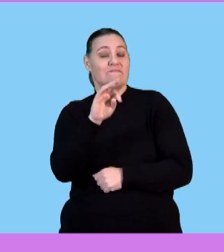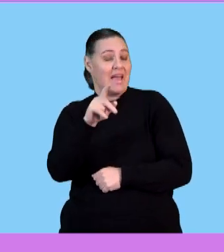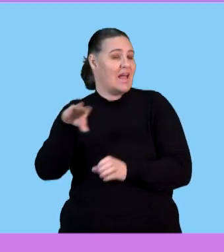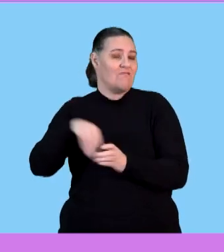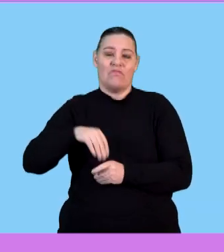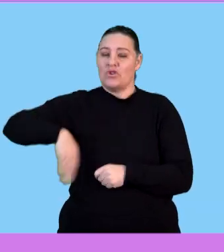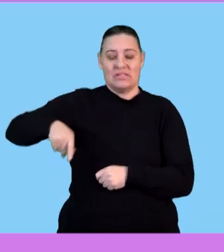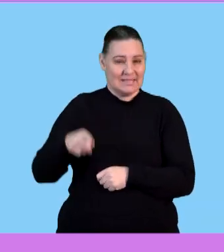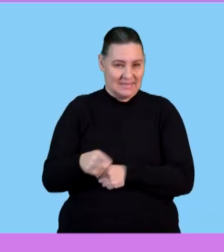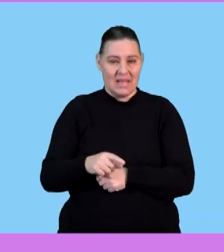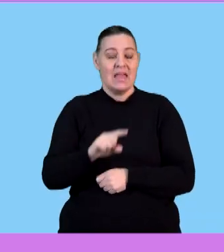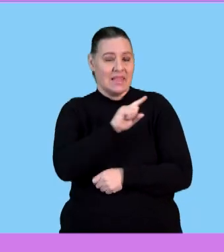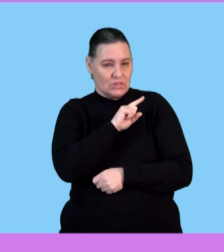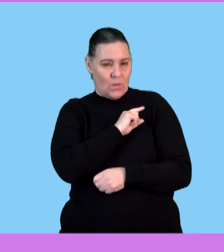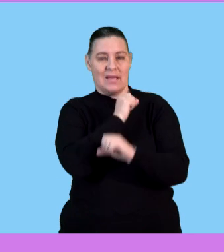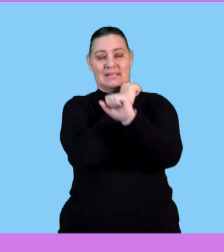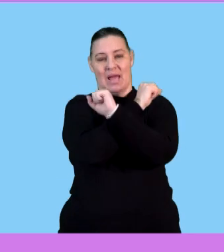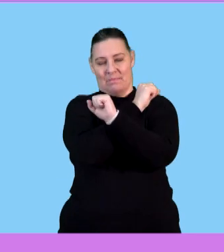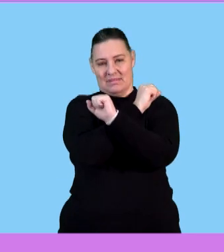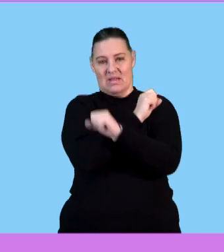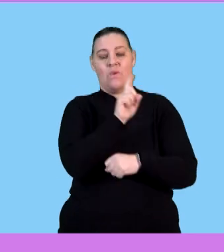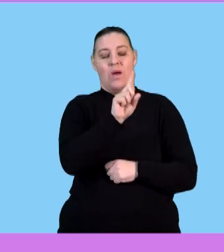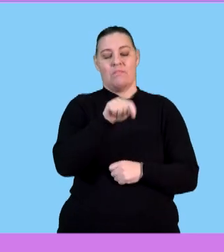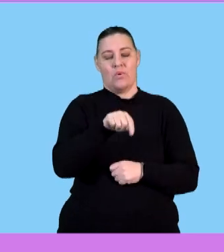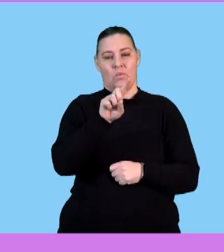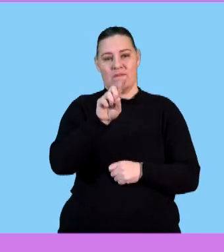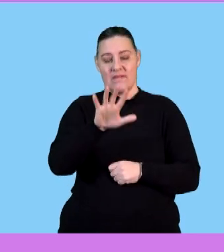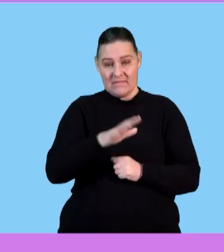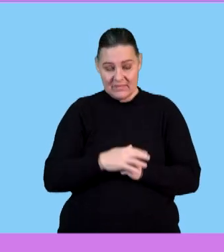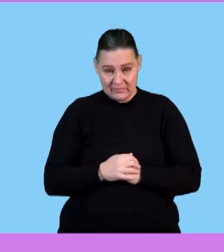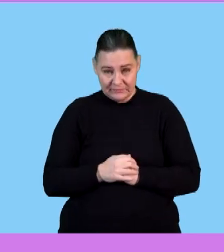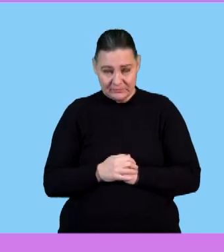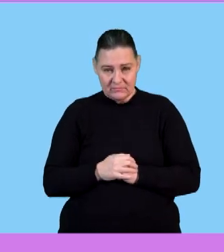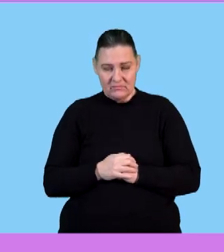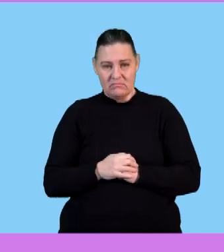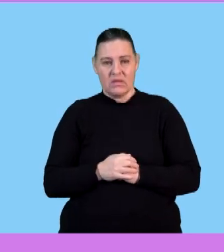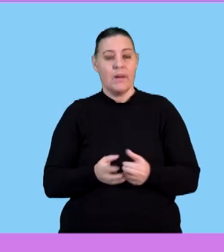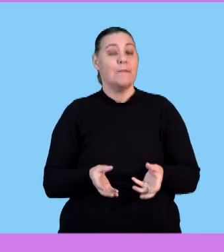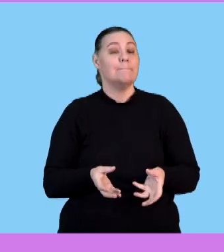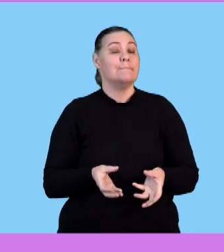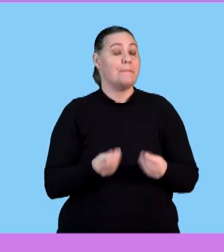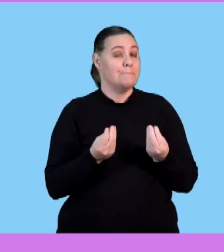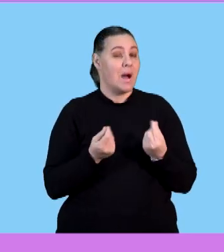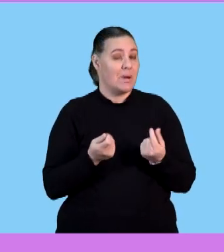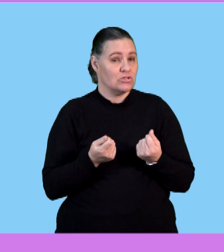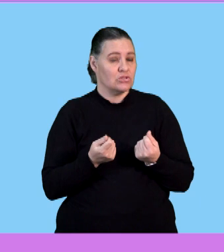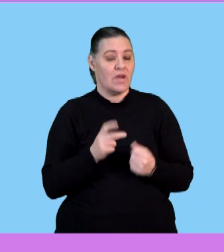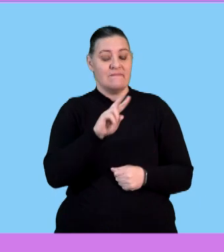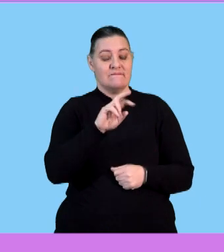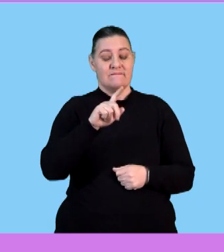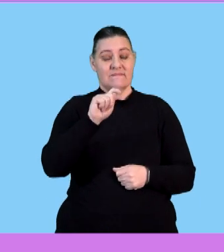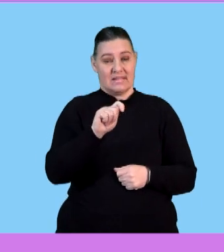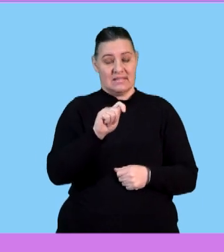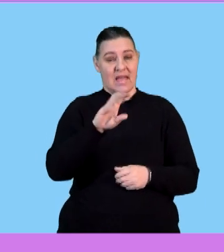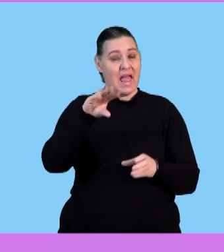VAT, we are going to times by 1.15. And that should give us the price including